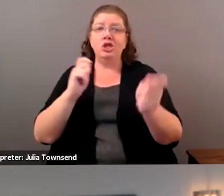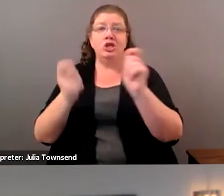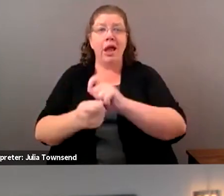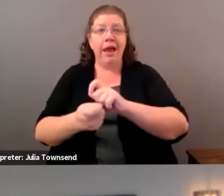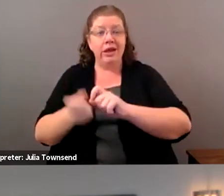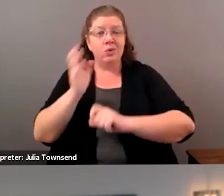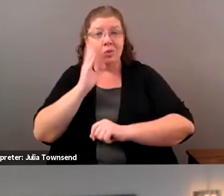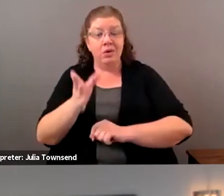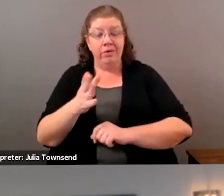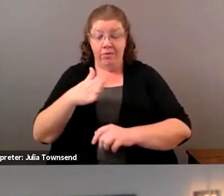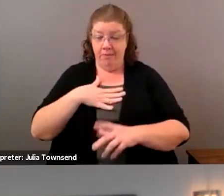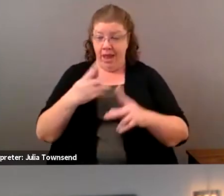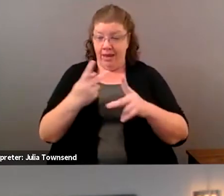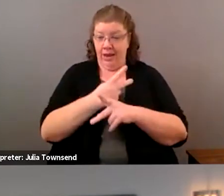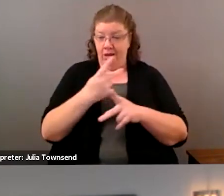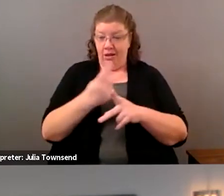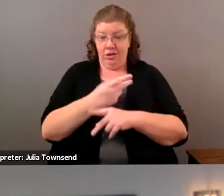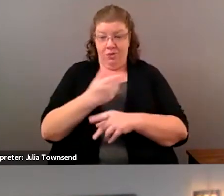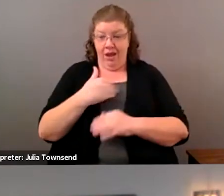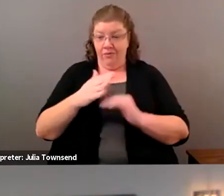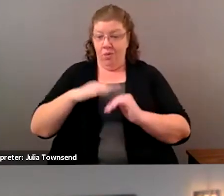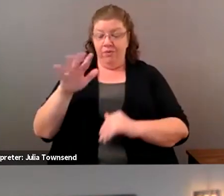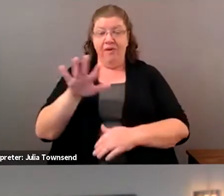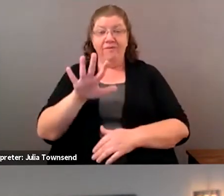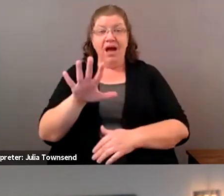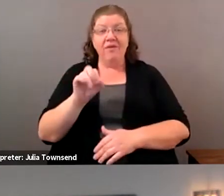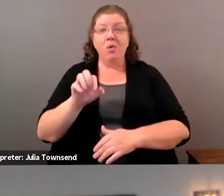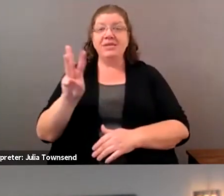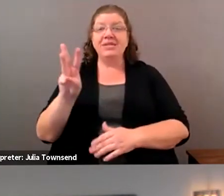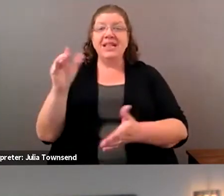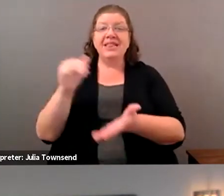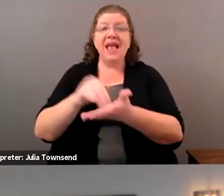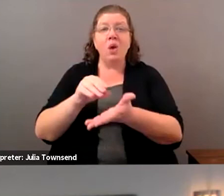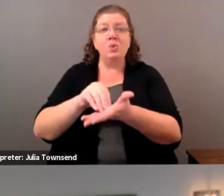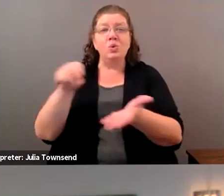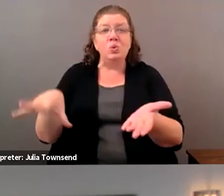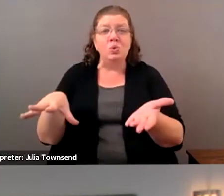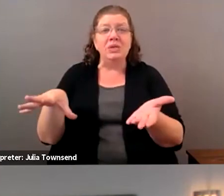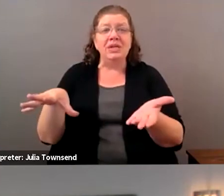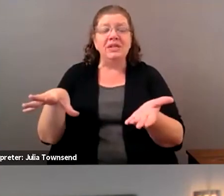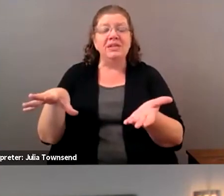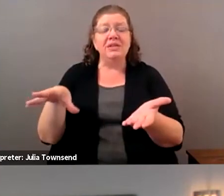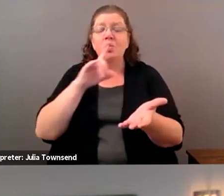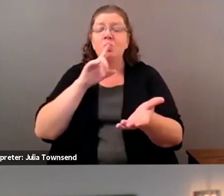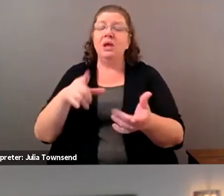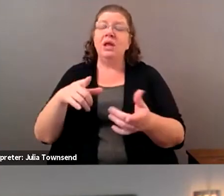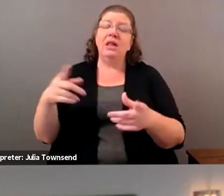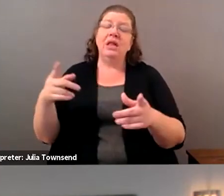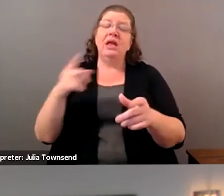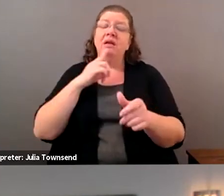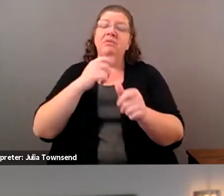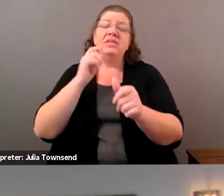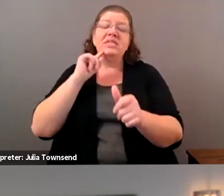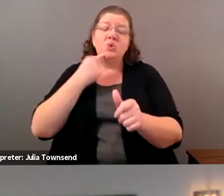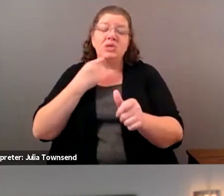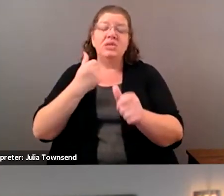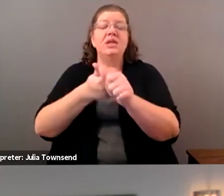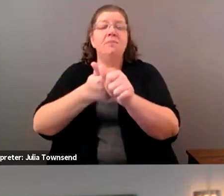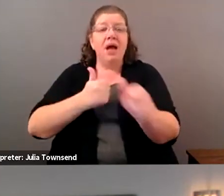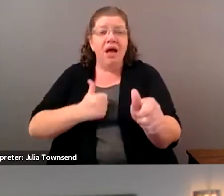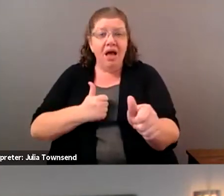my calculations, we have like over 5,000 or 6,000 students who are significantly behind.